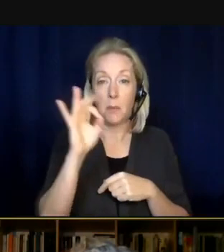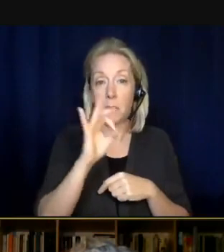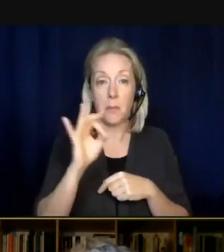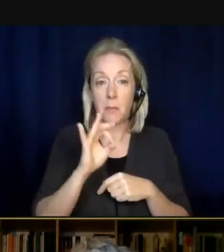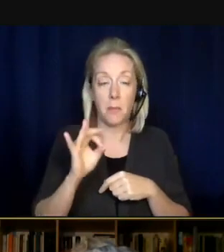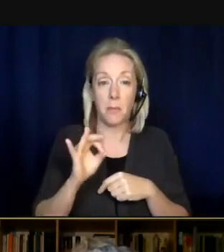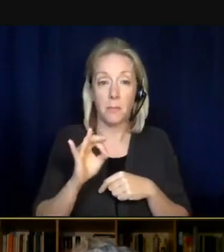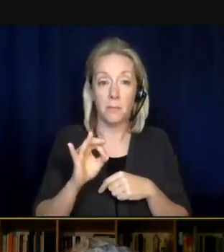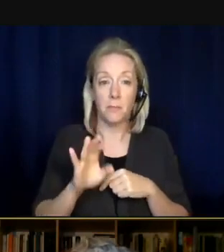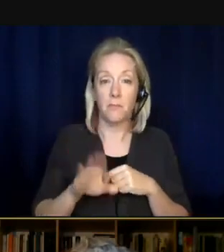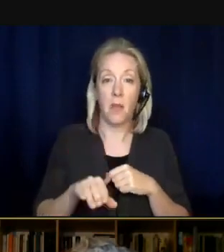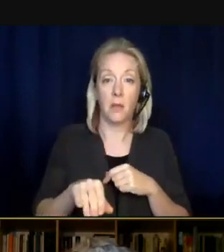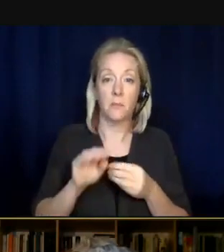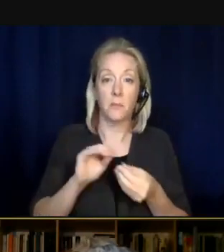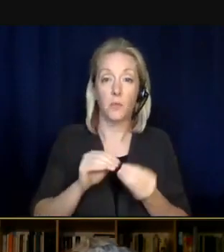it'll keep score for you.